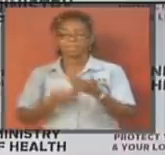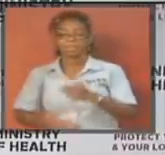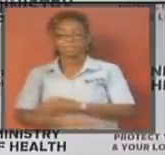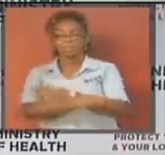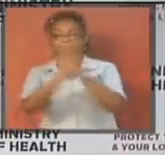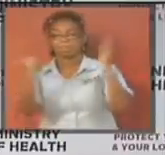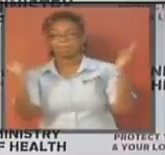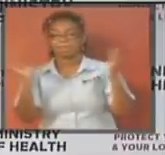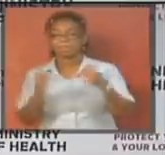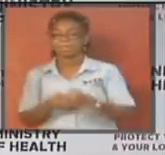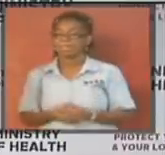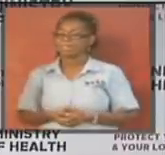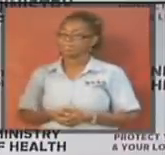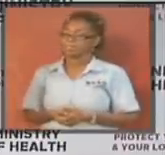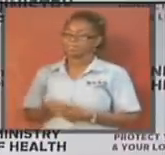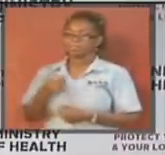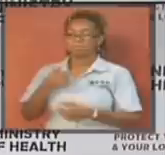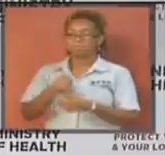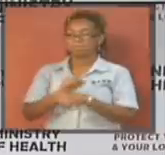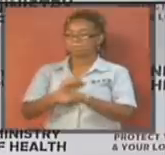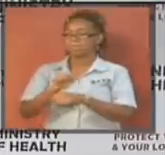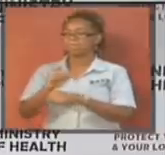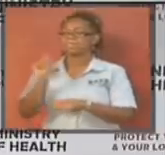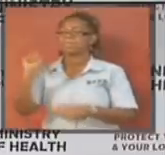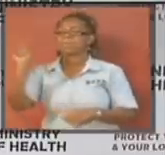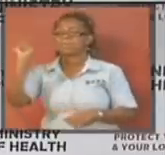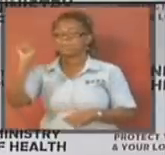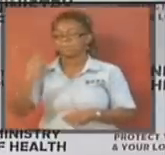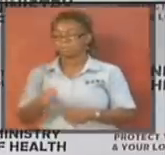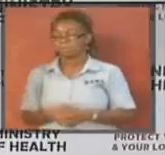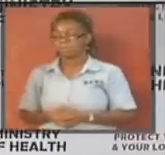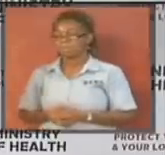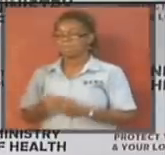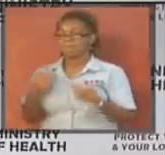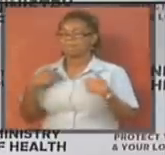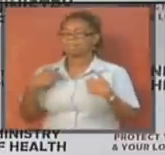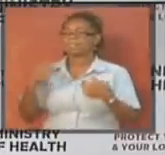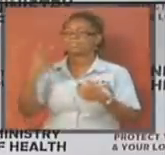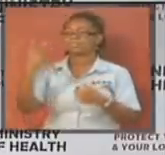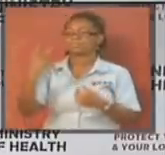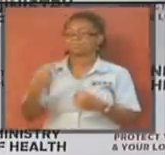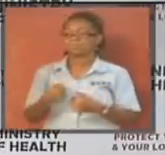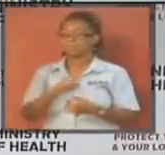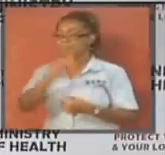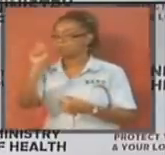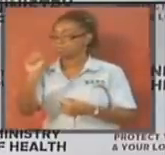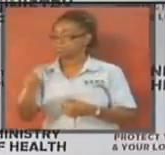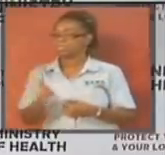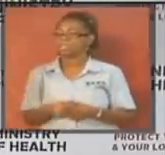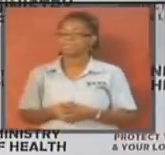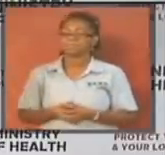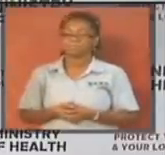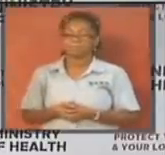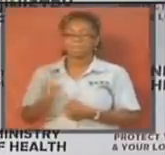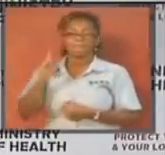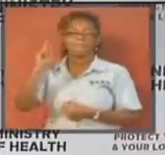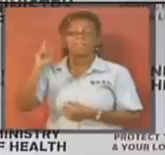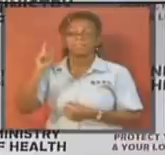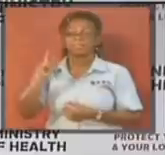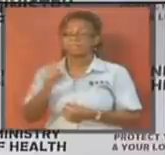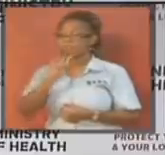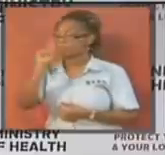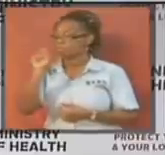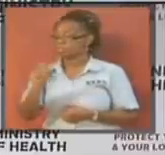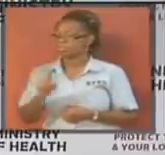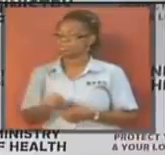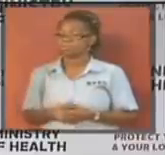Tobago Channel 5 News. I have two questions, and most likely the CMO will answer them. My first question is in regards to the CMOH